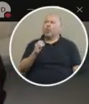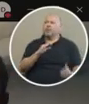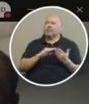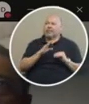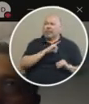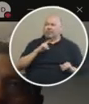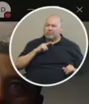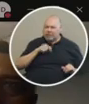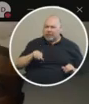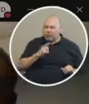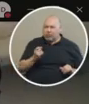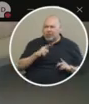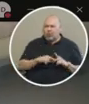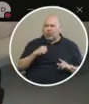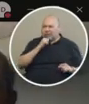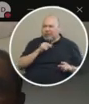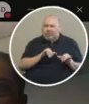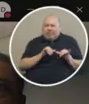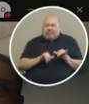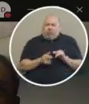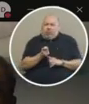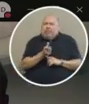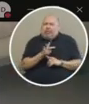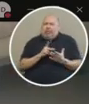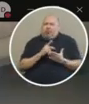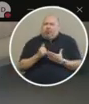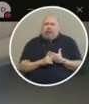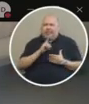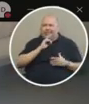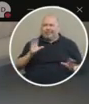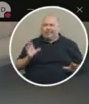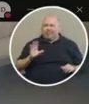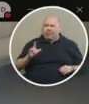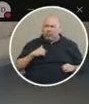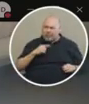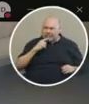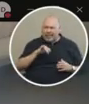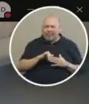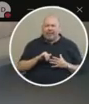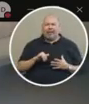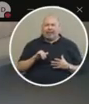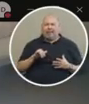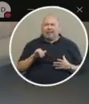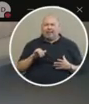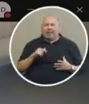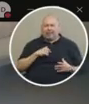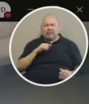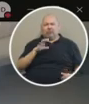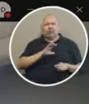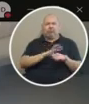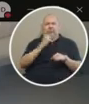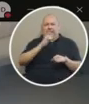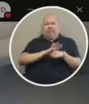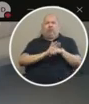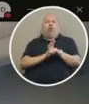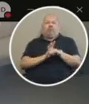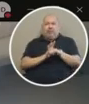to understand, we're not saying we're deleting these projects. We're simply saying that because of COVID-19,